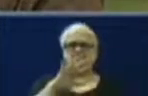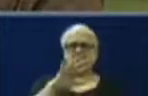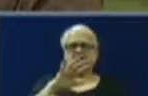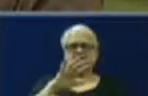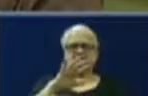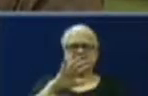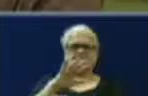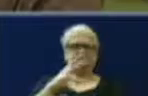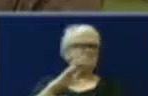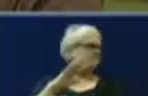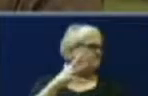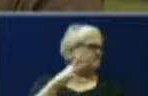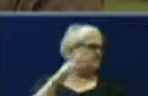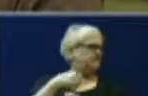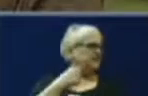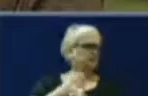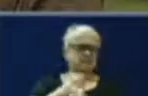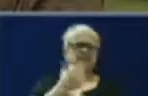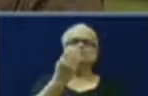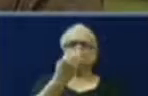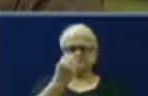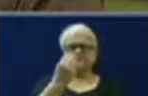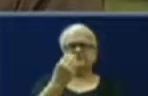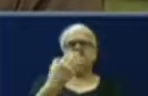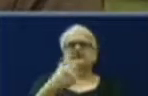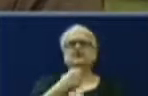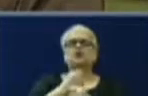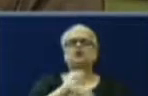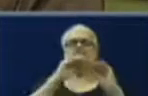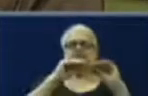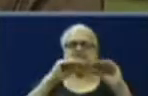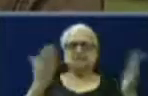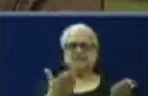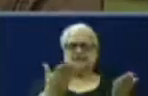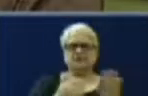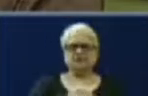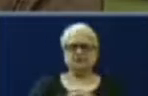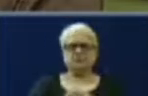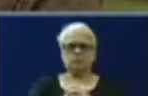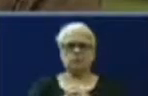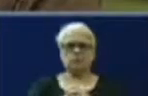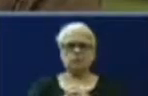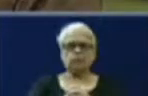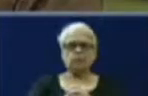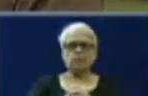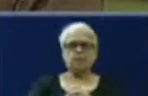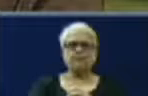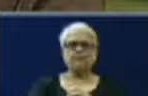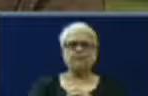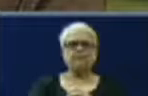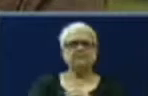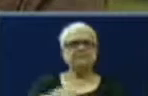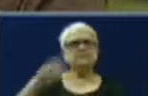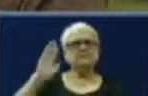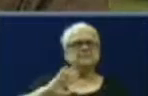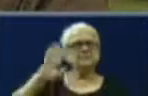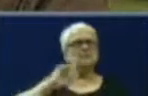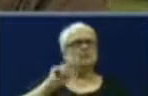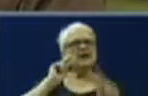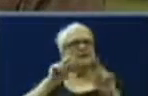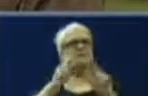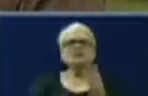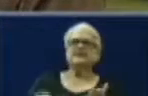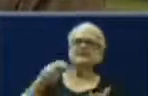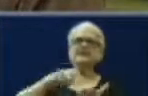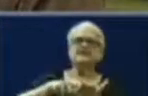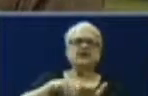have formerly taught for the military, adult education, college, and business and industry. I used to look forward to getting up